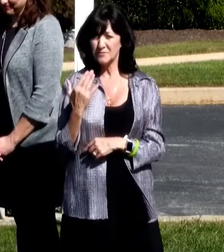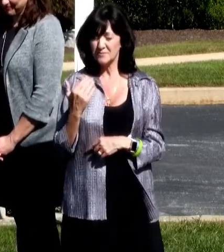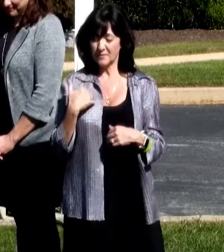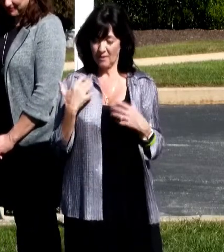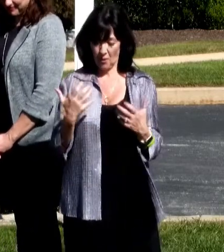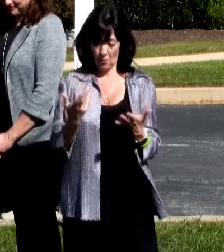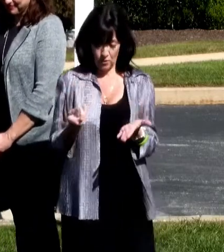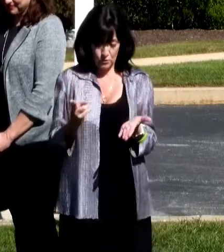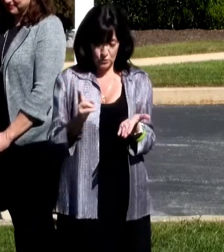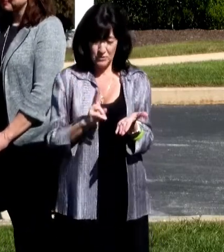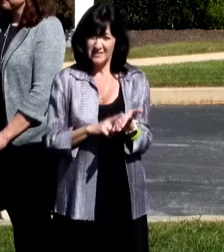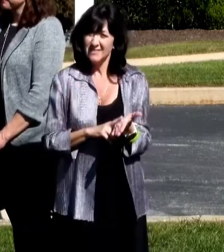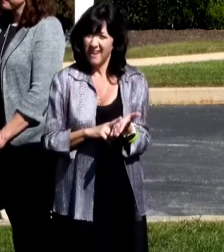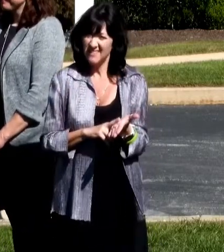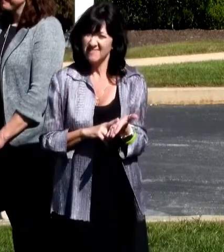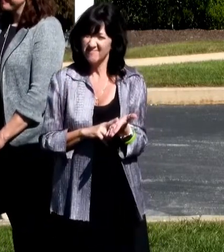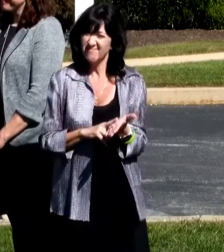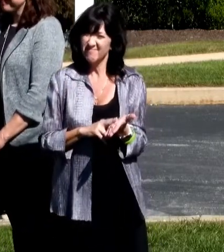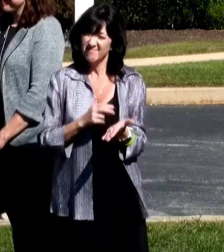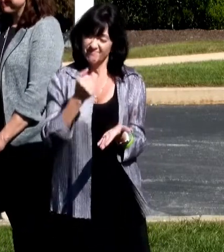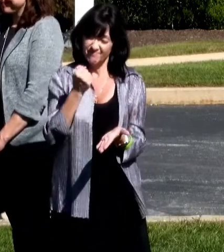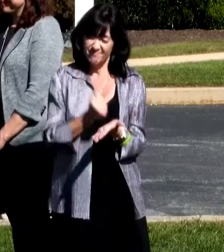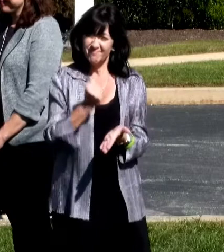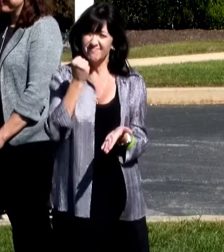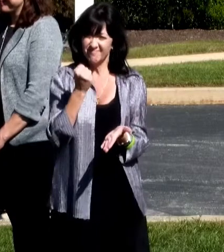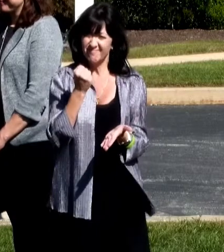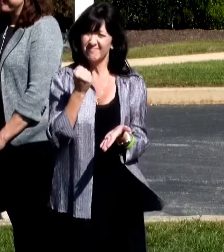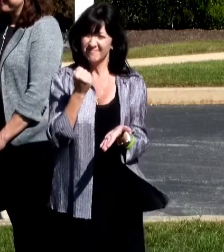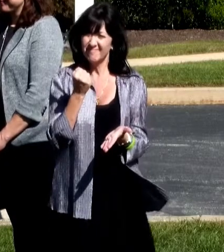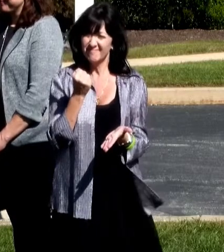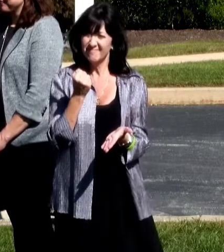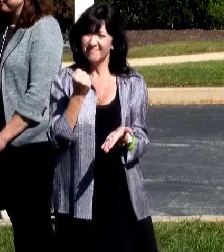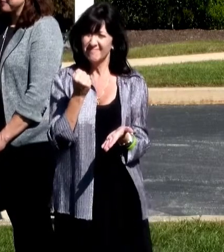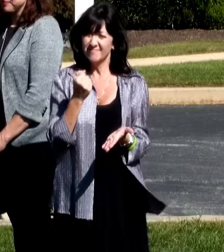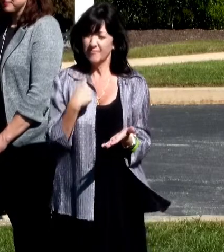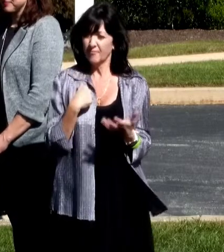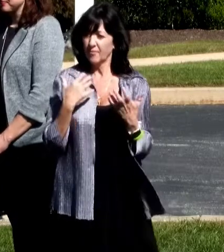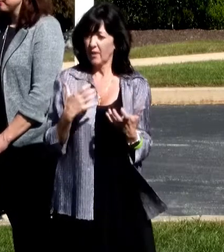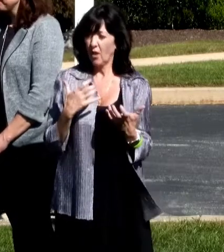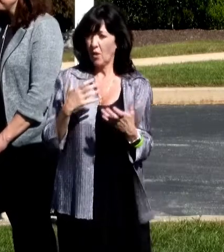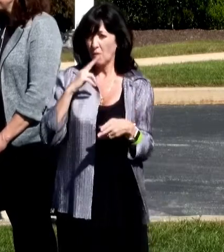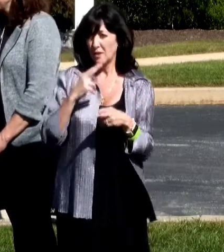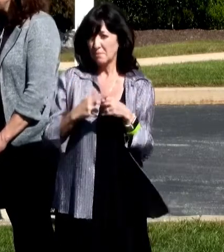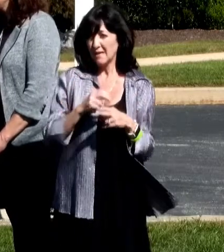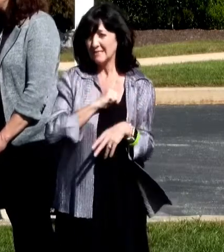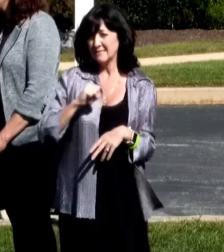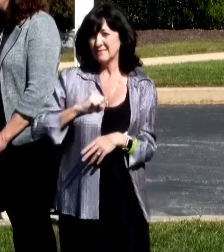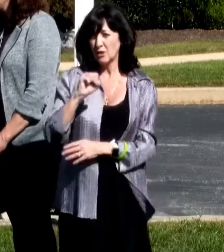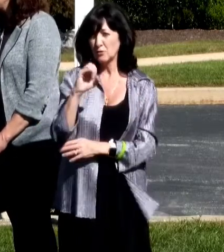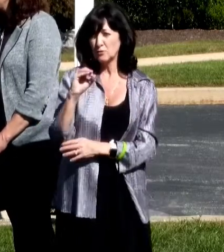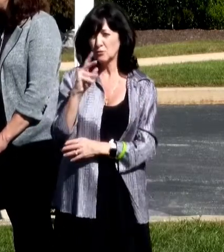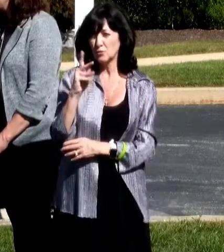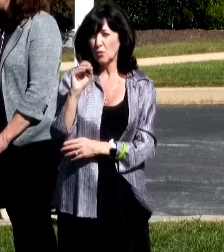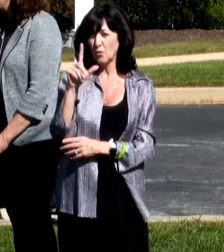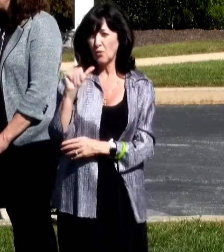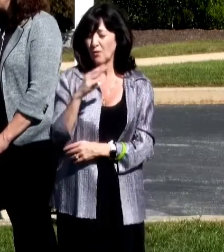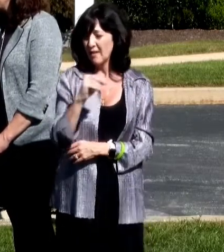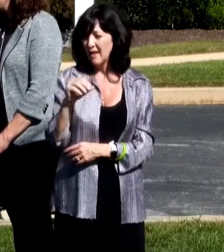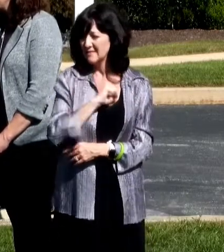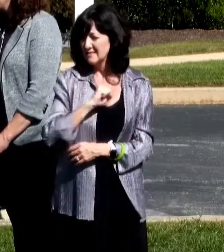complete this stage. And I should also point out that Senator Sokola and Senator